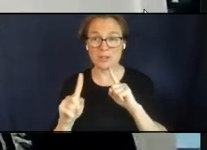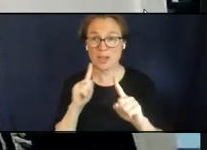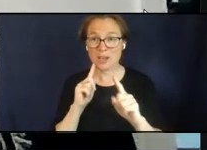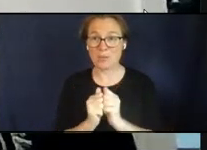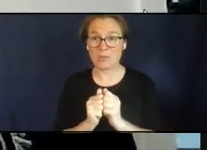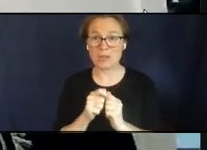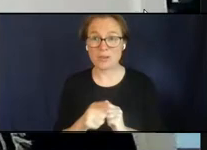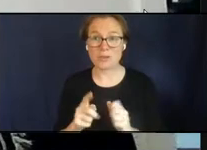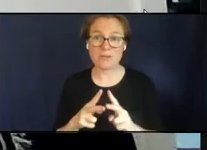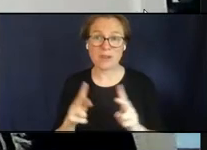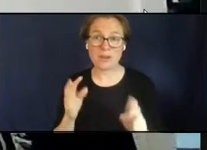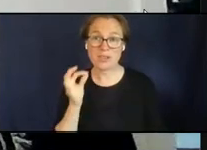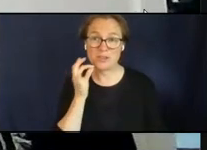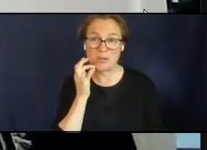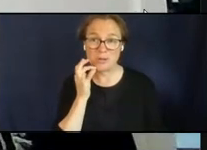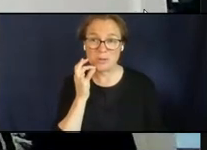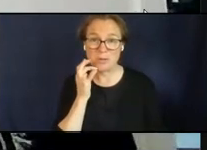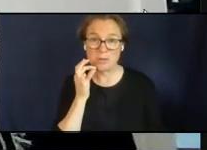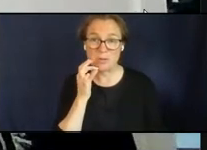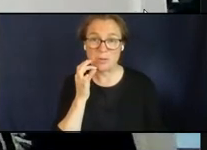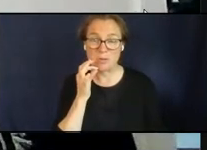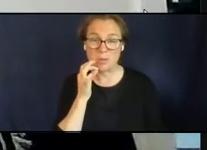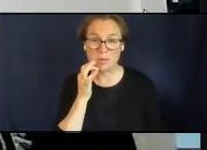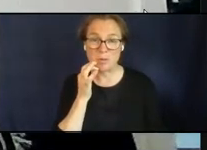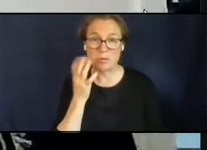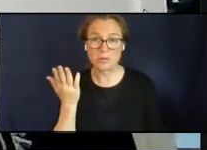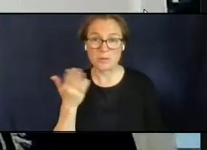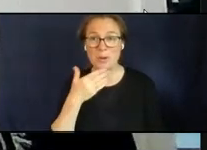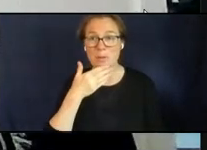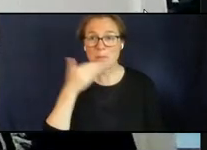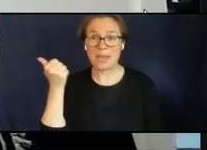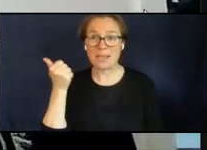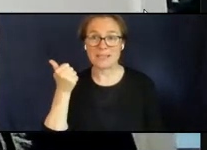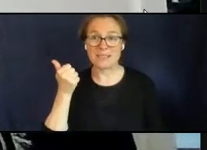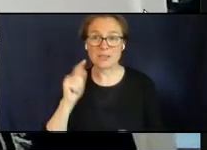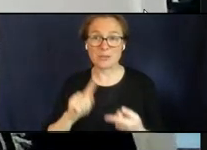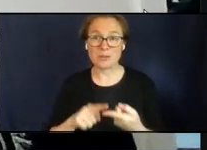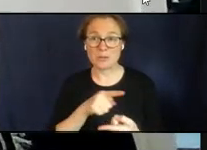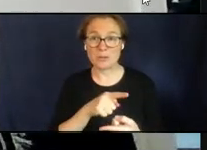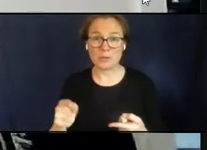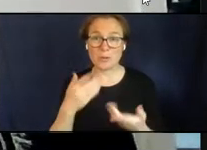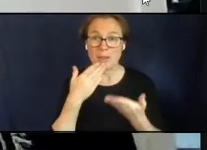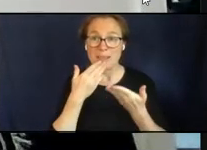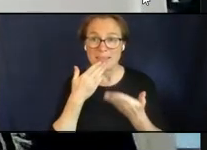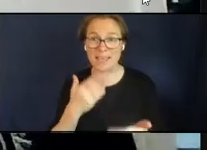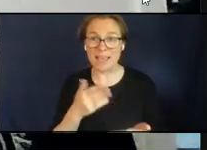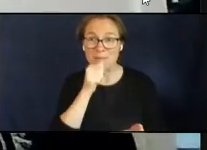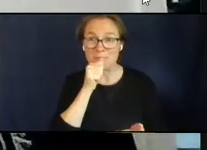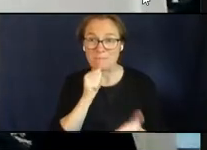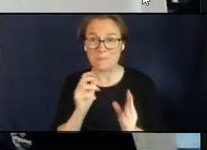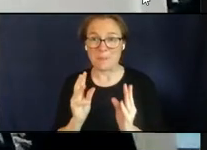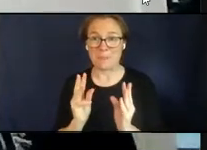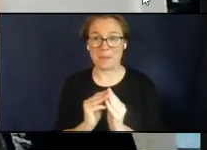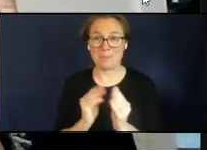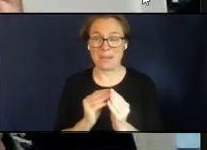So Godspeed and best wishes. Thanks for all for a long meeting, and it was full, and we appreciate the